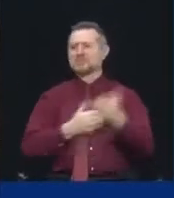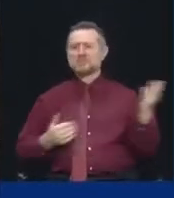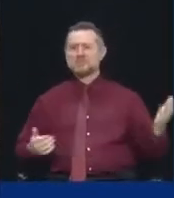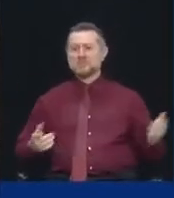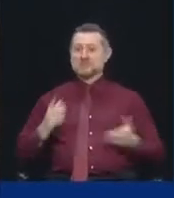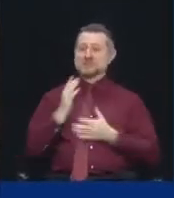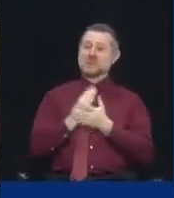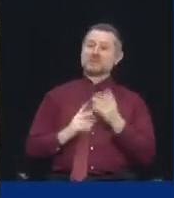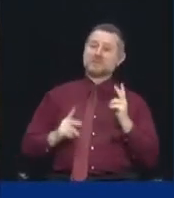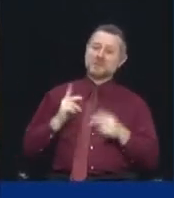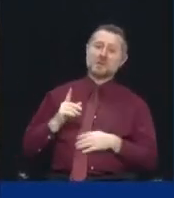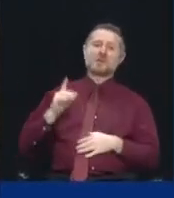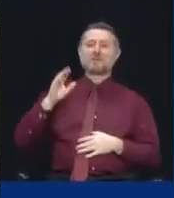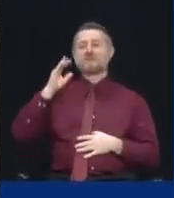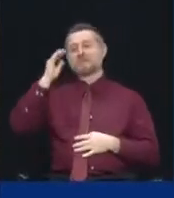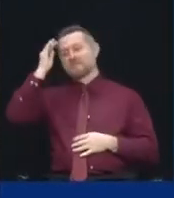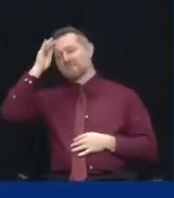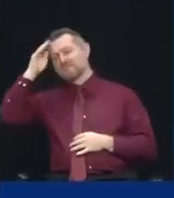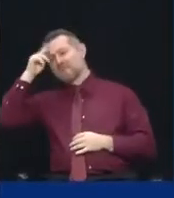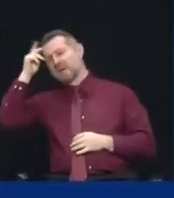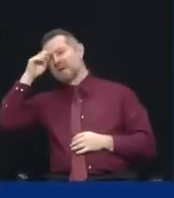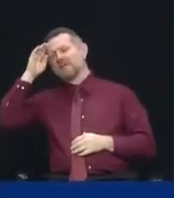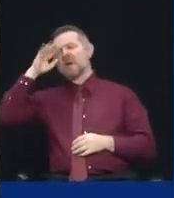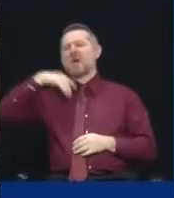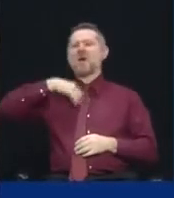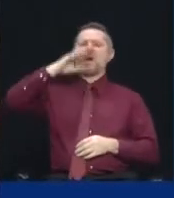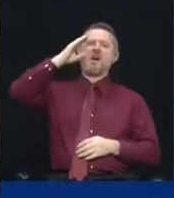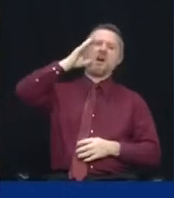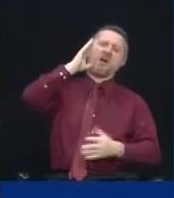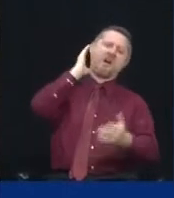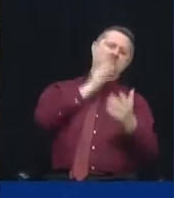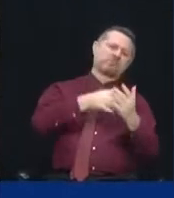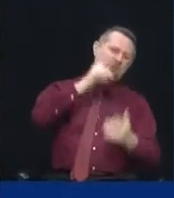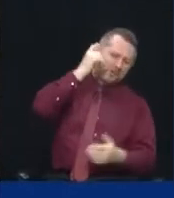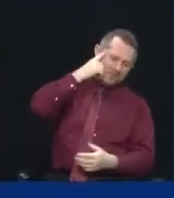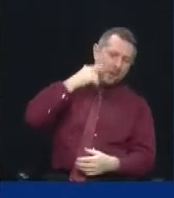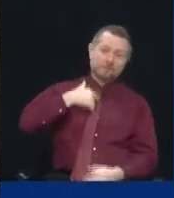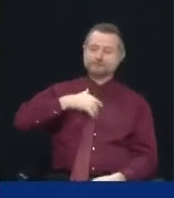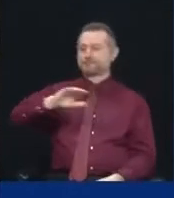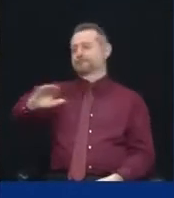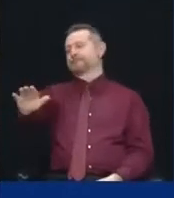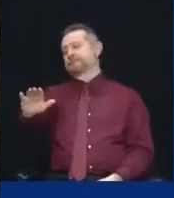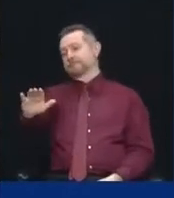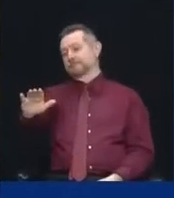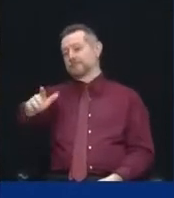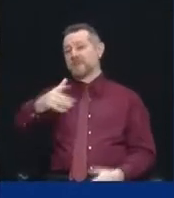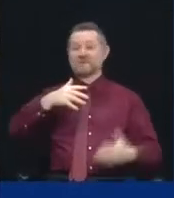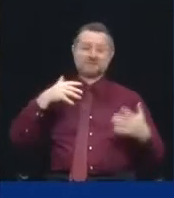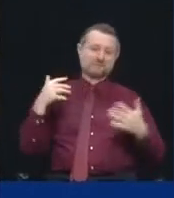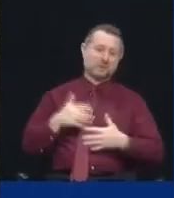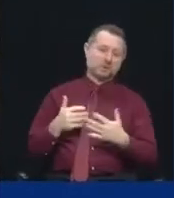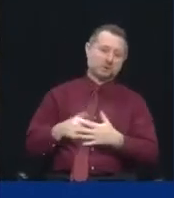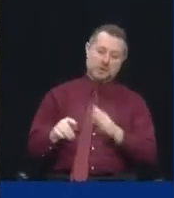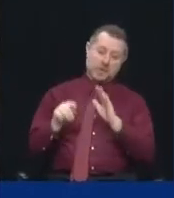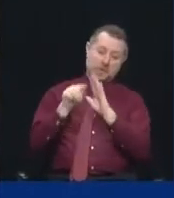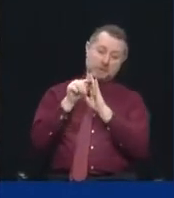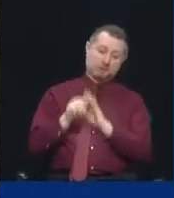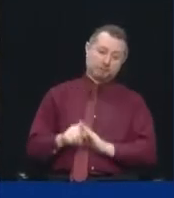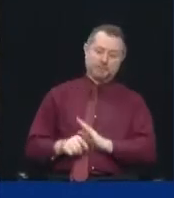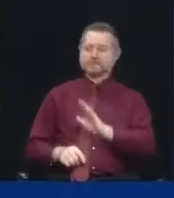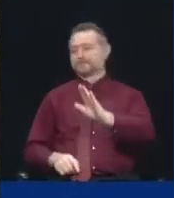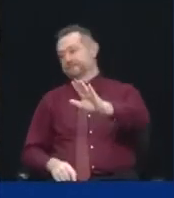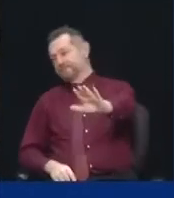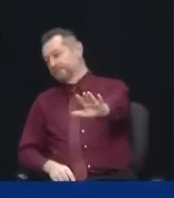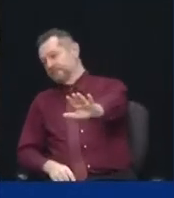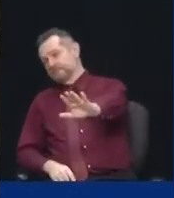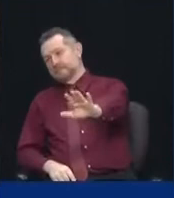element to it. This is not about ideology. It's about public health. And the fear factor and whatever other factor is there is what's